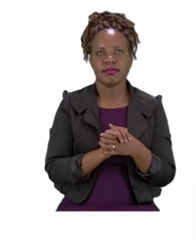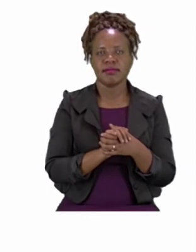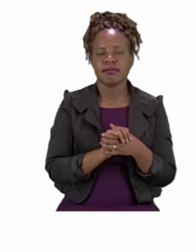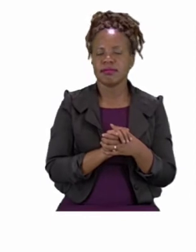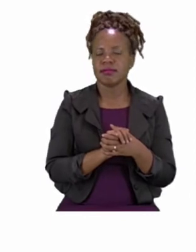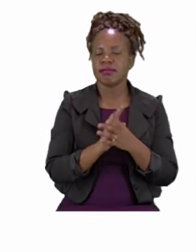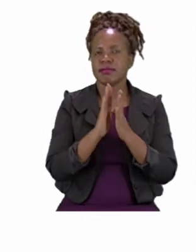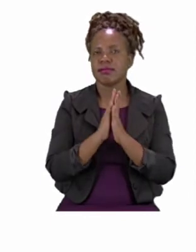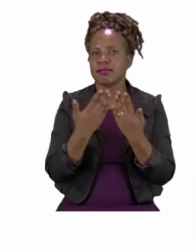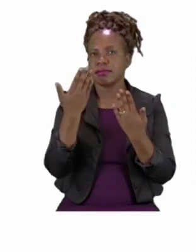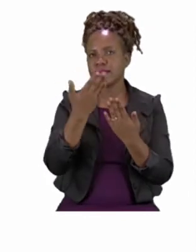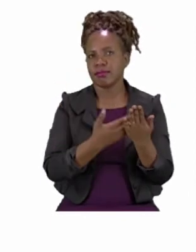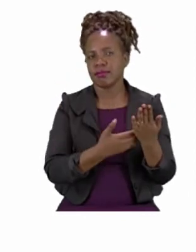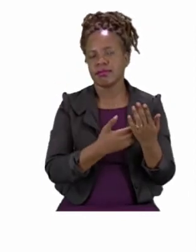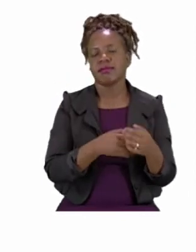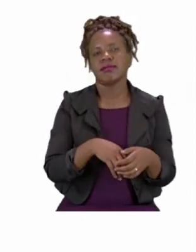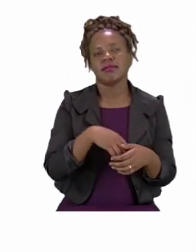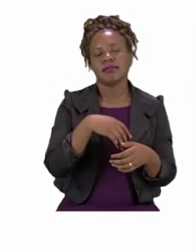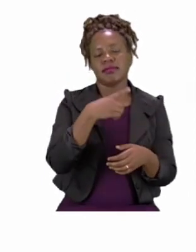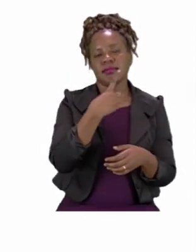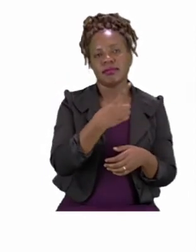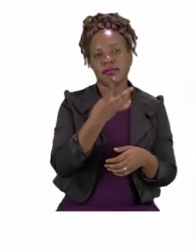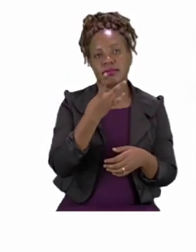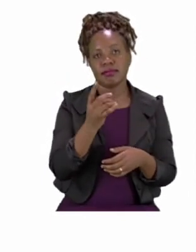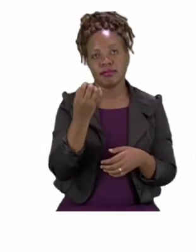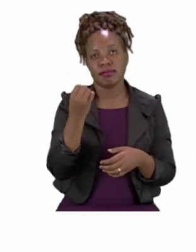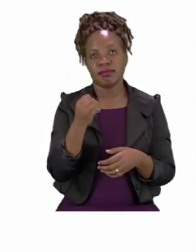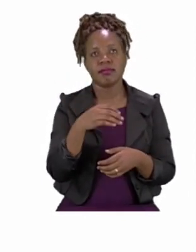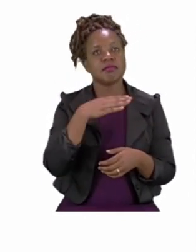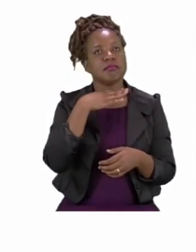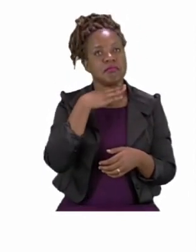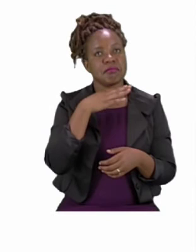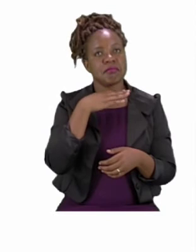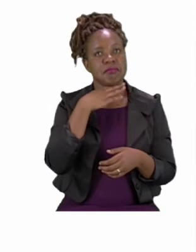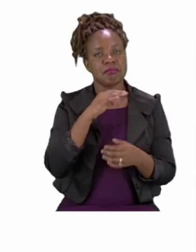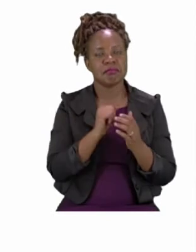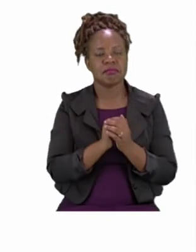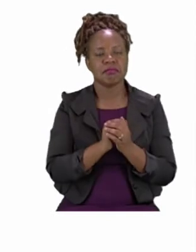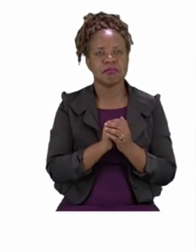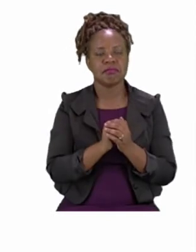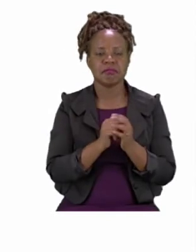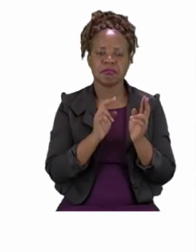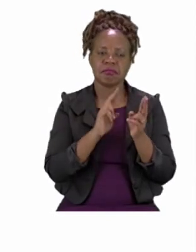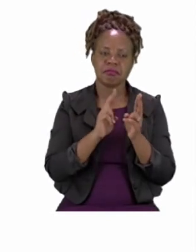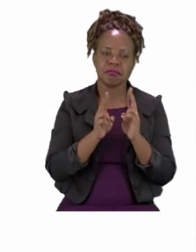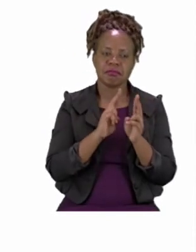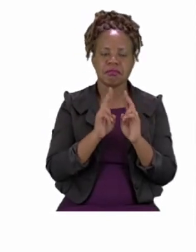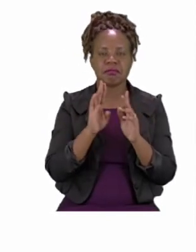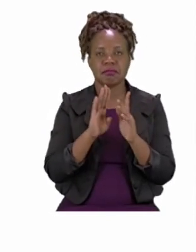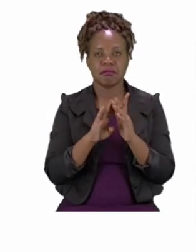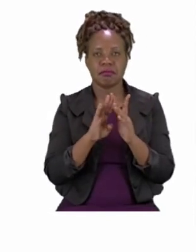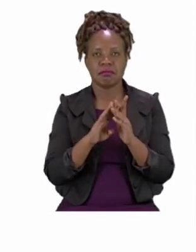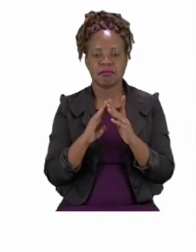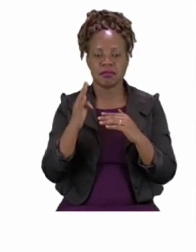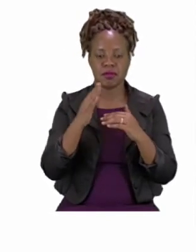we have our story. And our story is talking about the building materials. In fact, this story